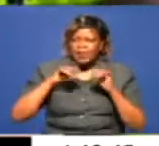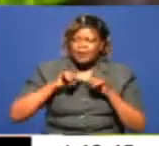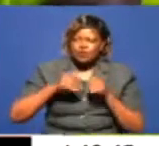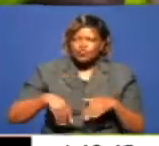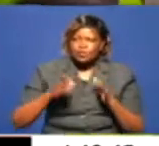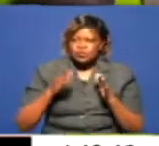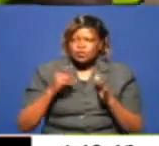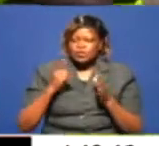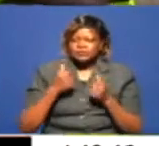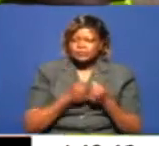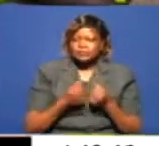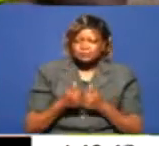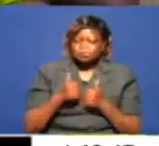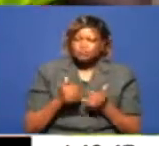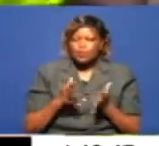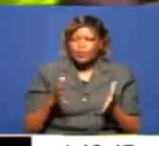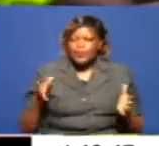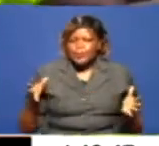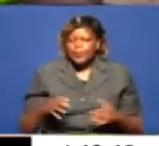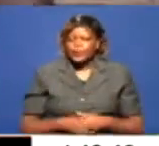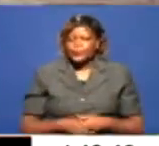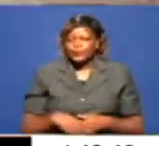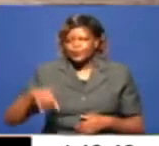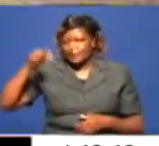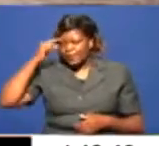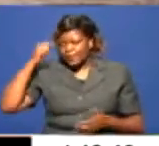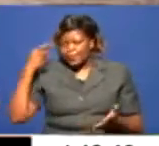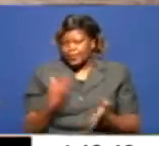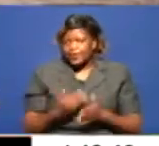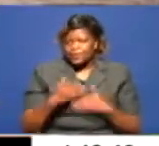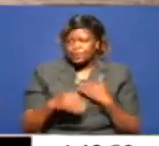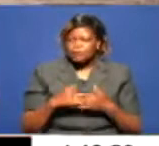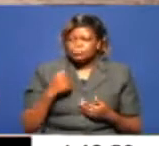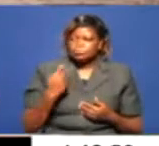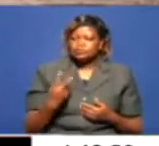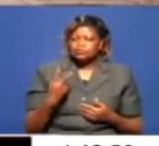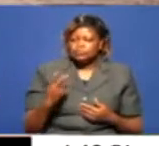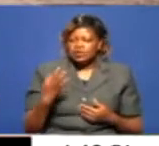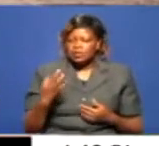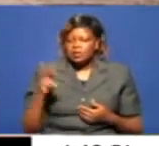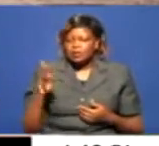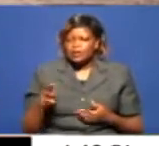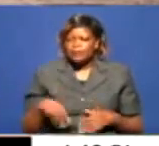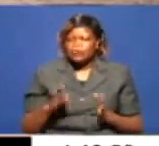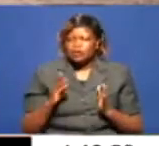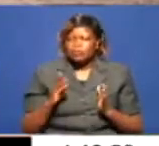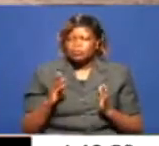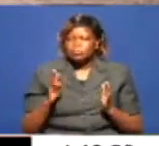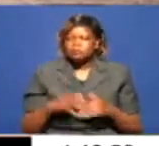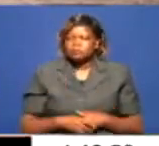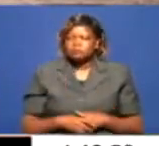only challenge is it's very expensive. The government has so far built about 223 kilometers of roads under